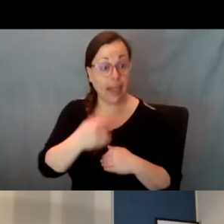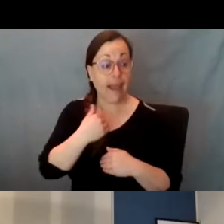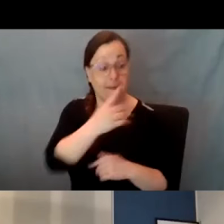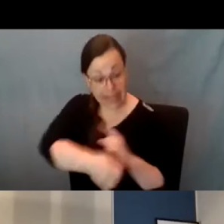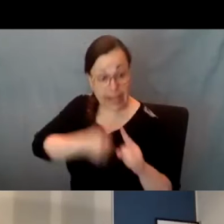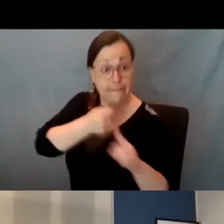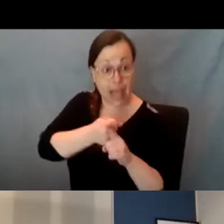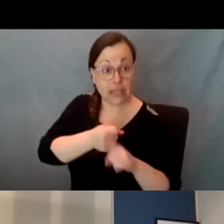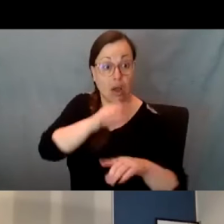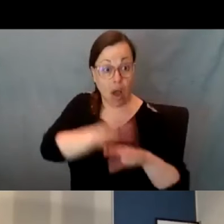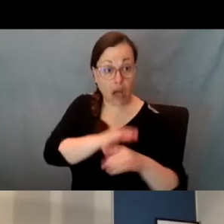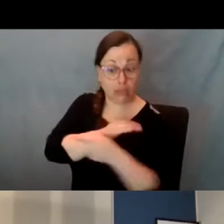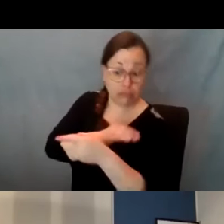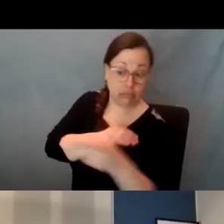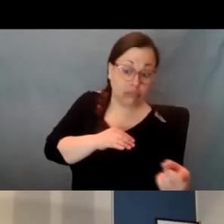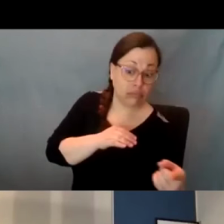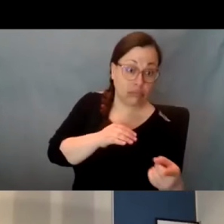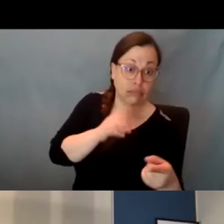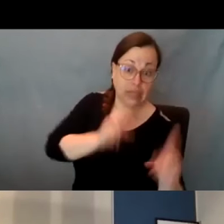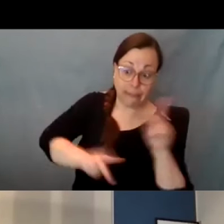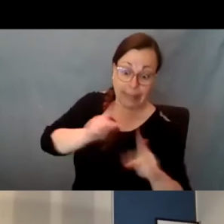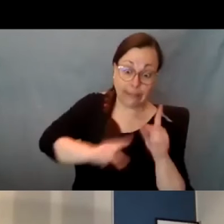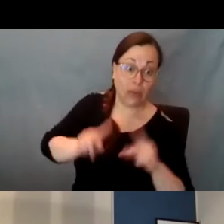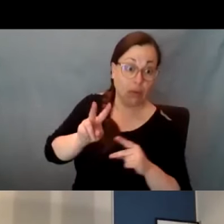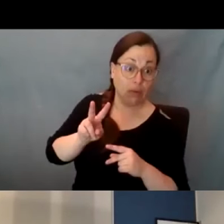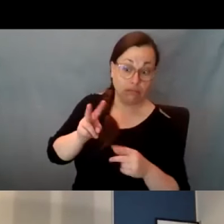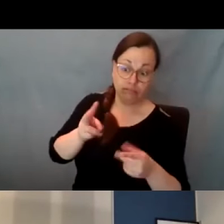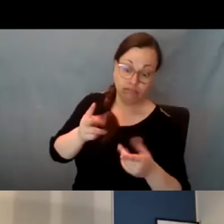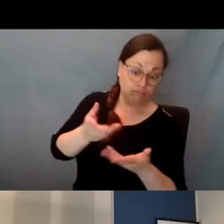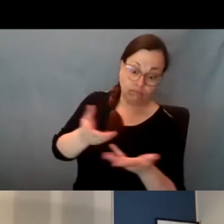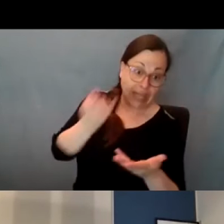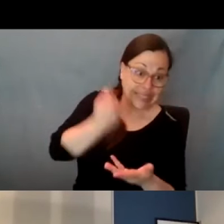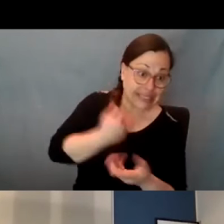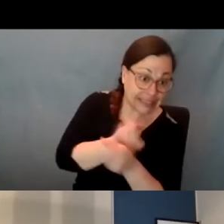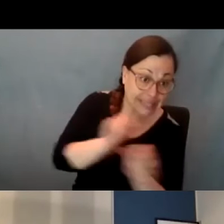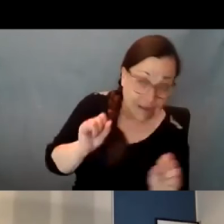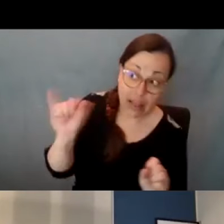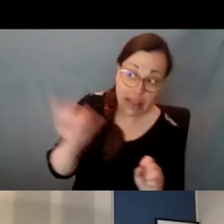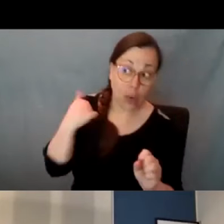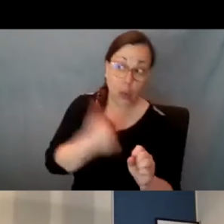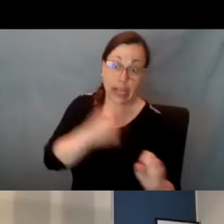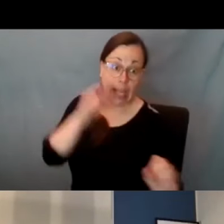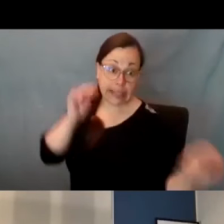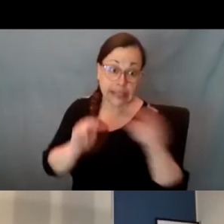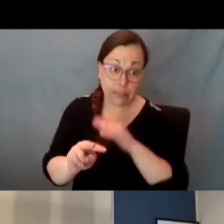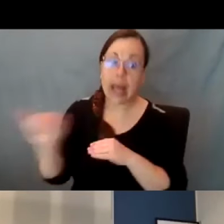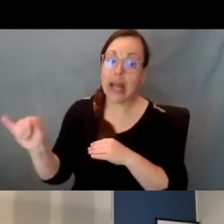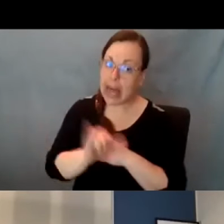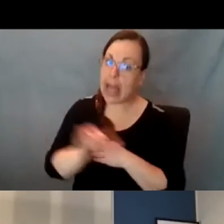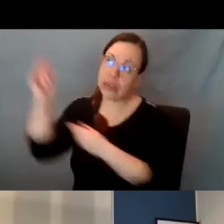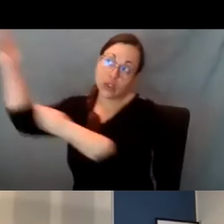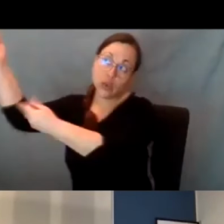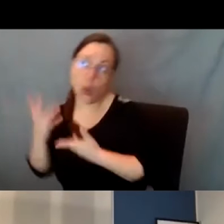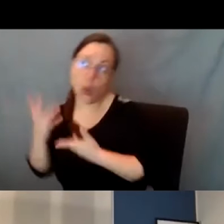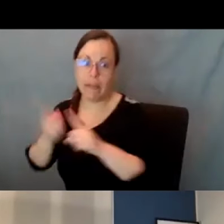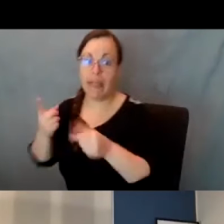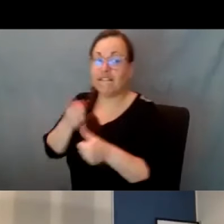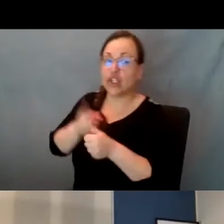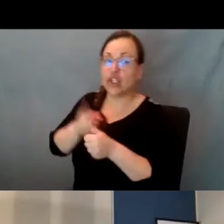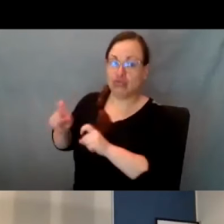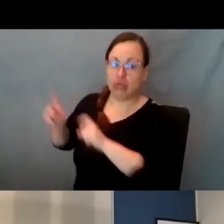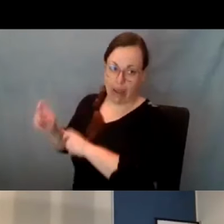virus transmission that we anticipate and whether or not they are as safe as they were reported in the first trial results that were